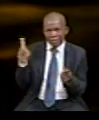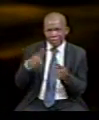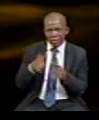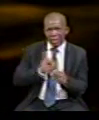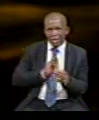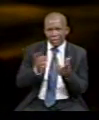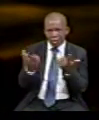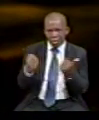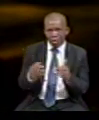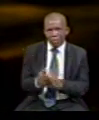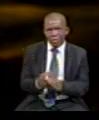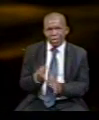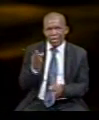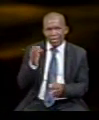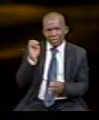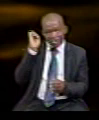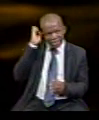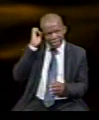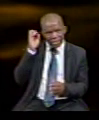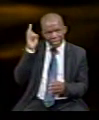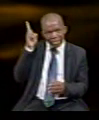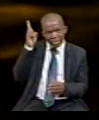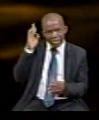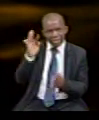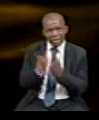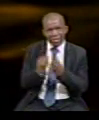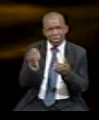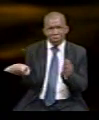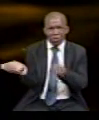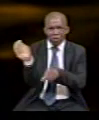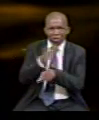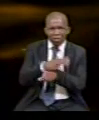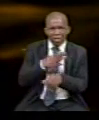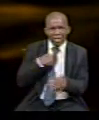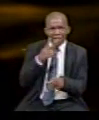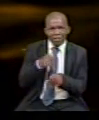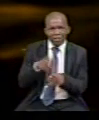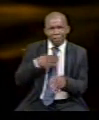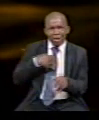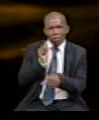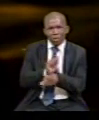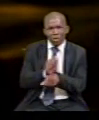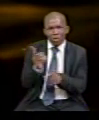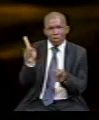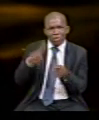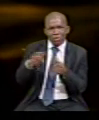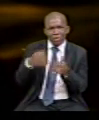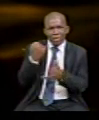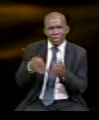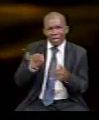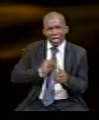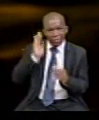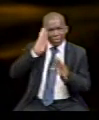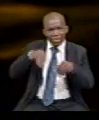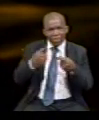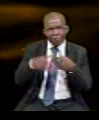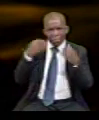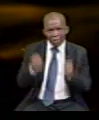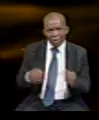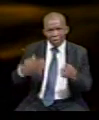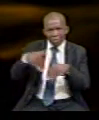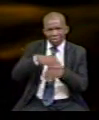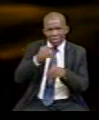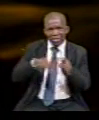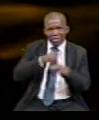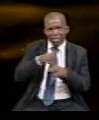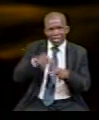come. And he that overcometh and keepeth my works unto the end, to him will I give power over the nations. And he shall rule over them